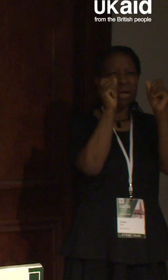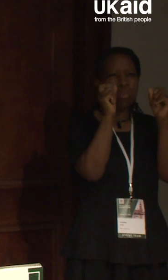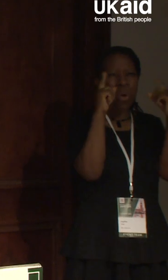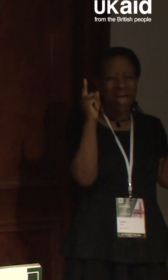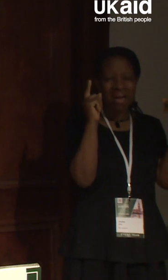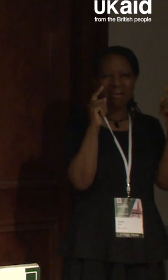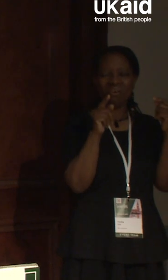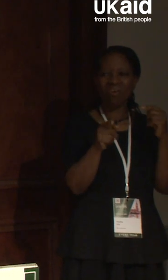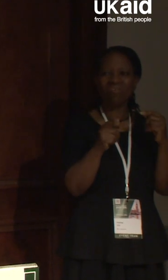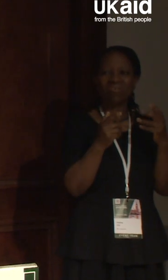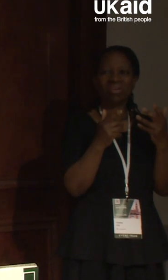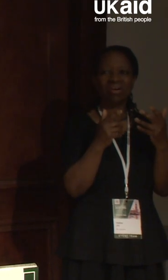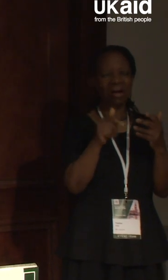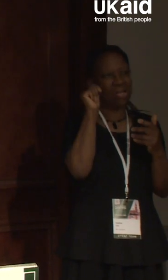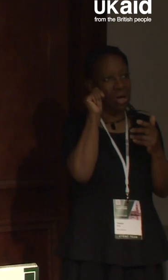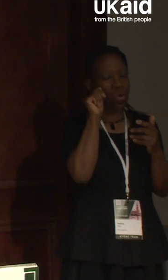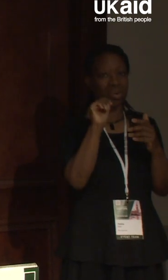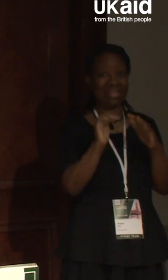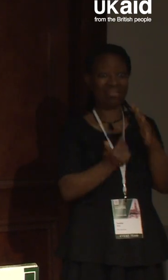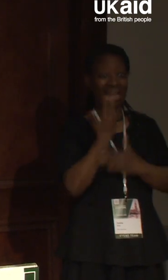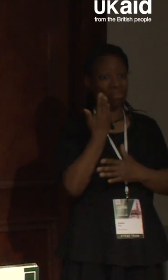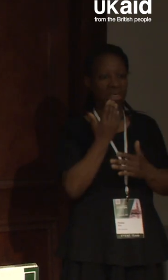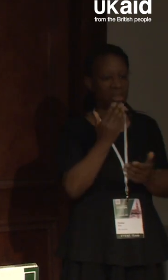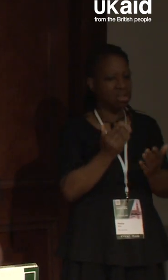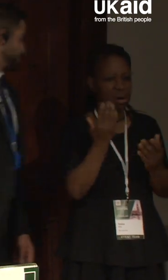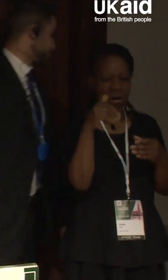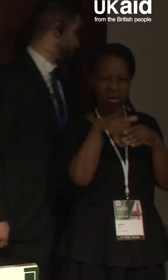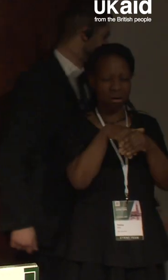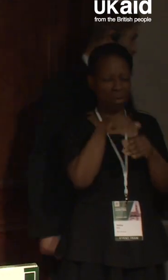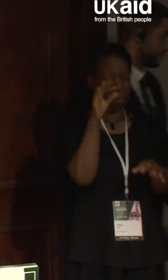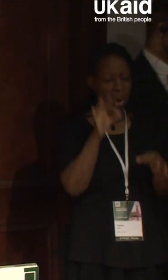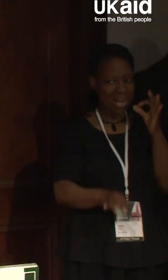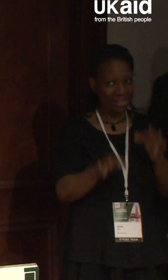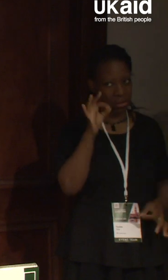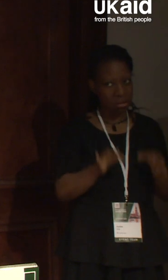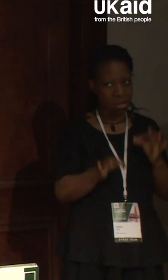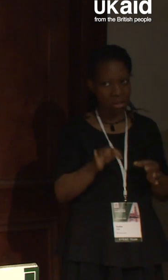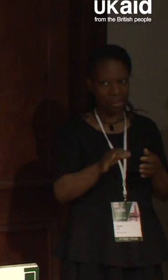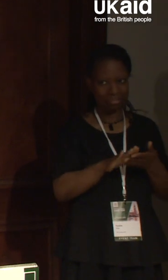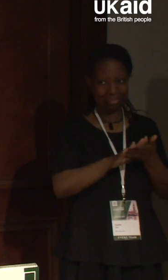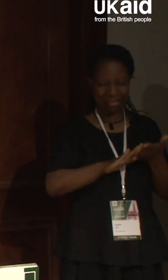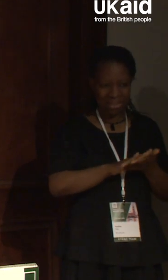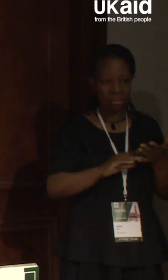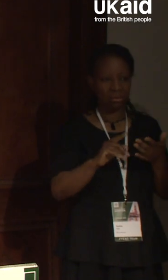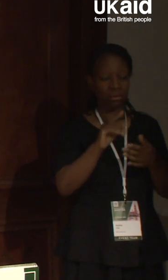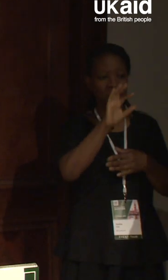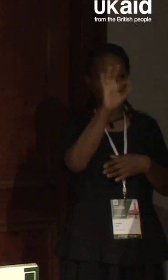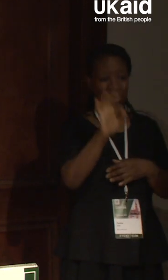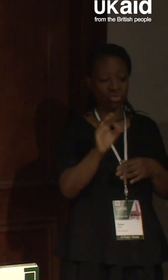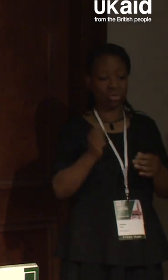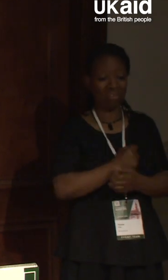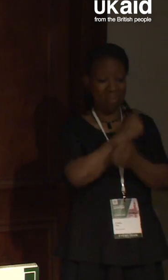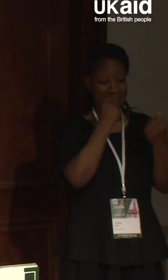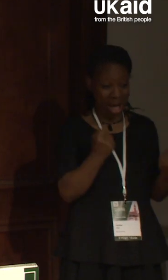in which development is inherently political, by which I mean questions of power, distribution